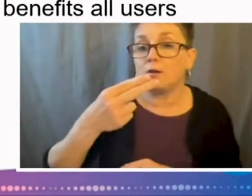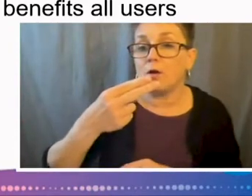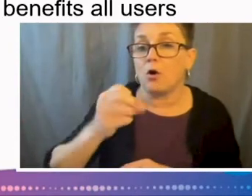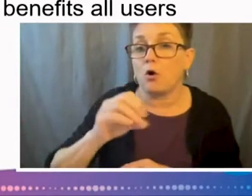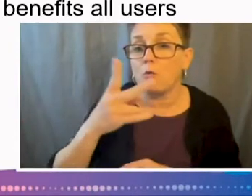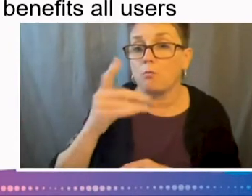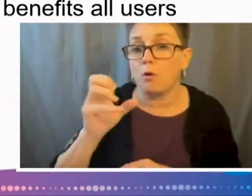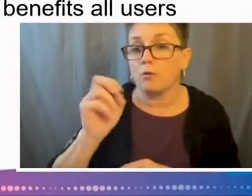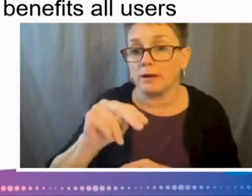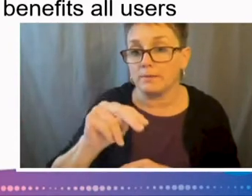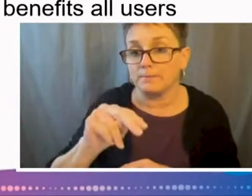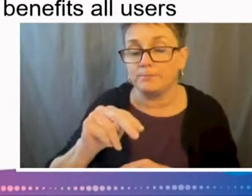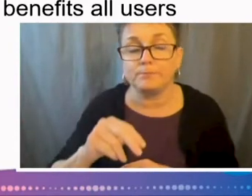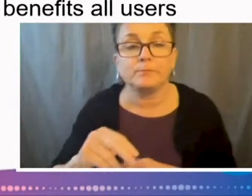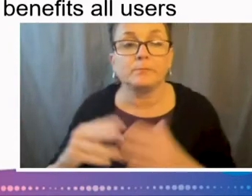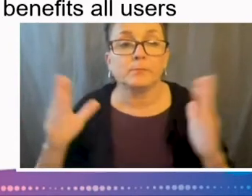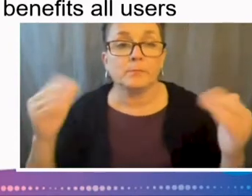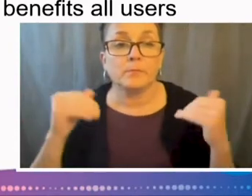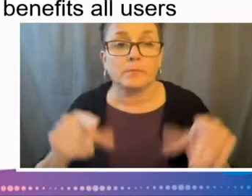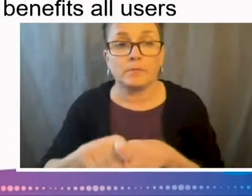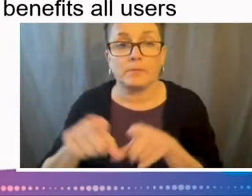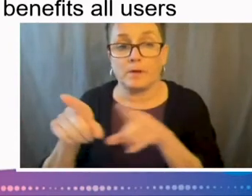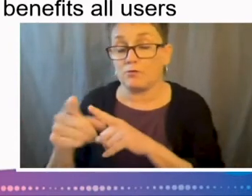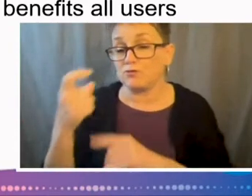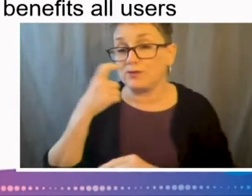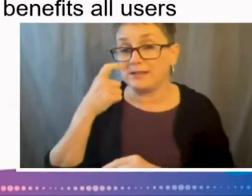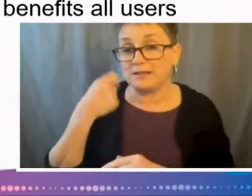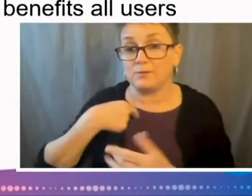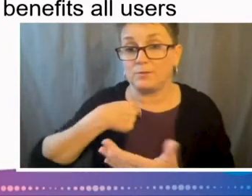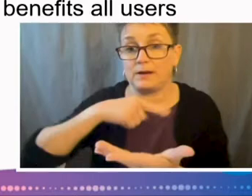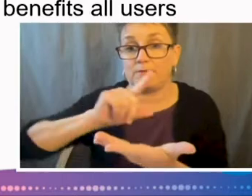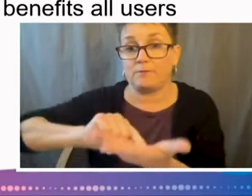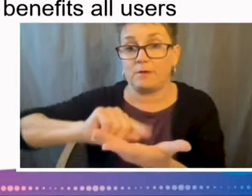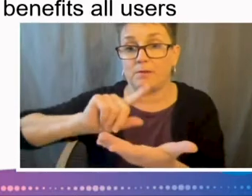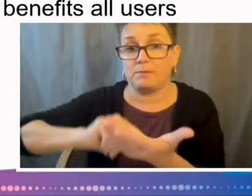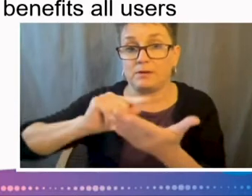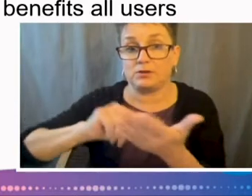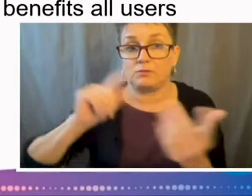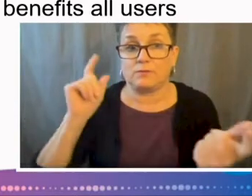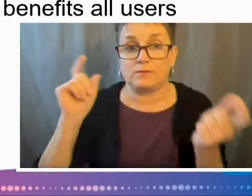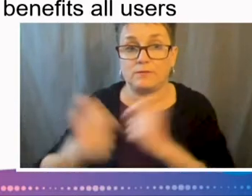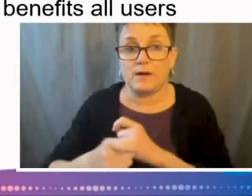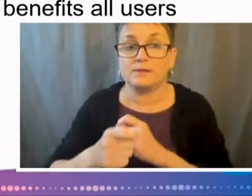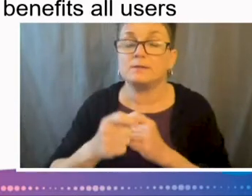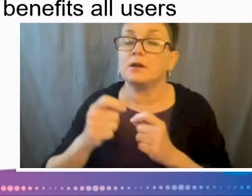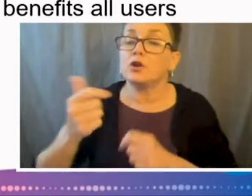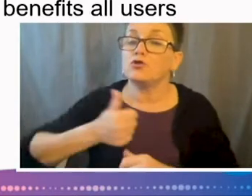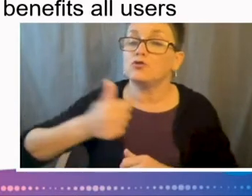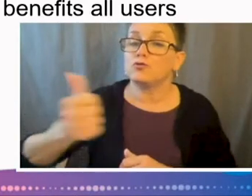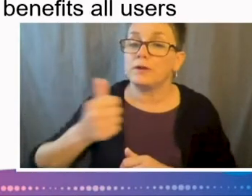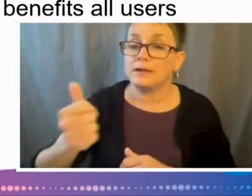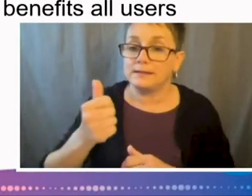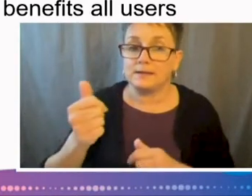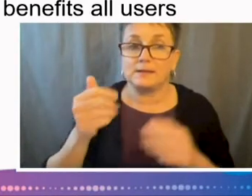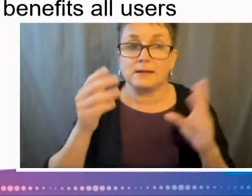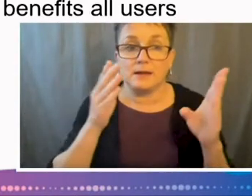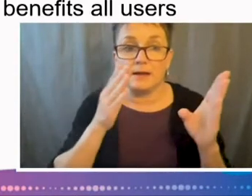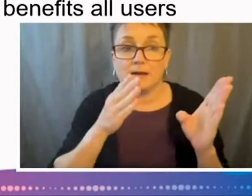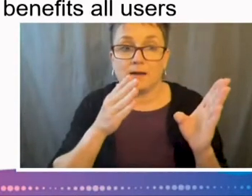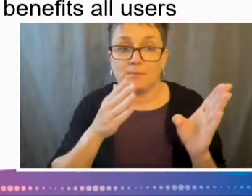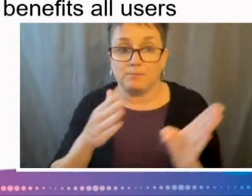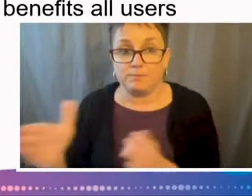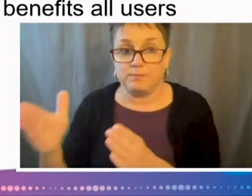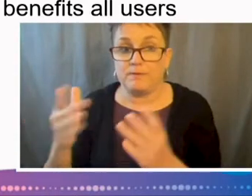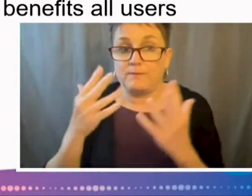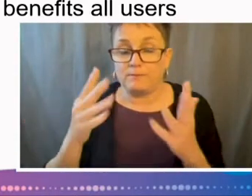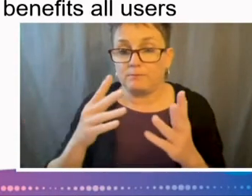Most recently, we have published a revised transit-friendly planning handbook. The address below there is where you can see get